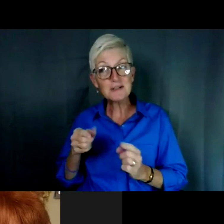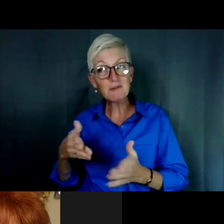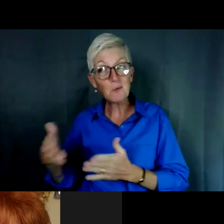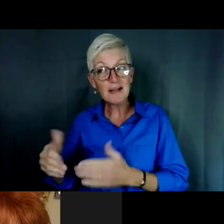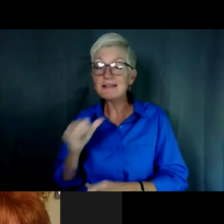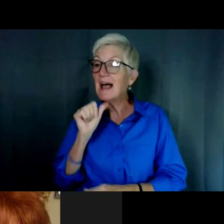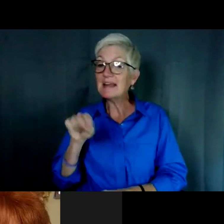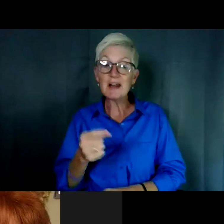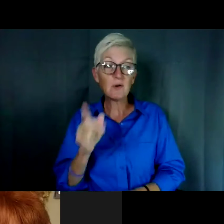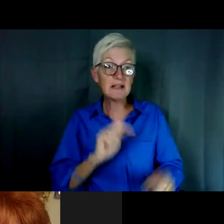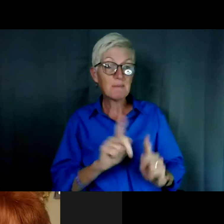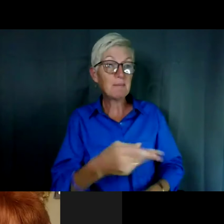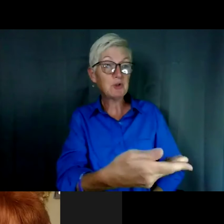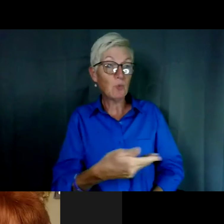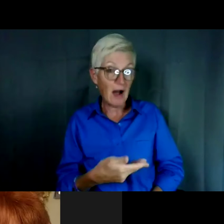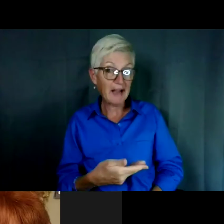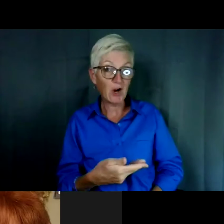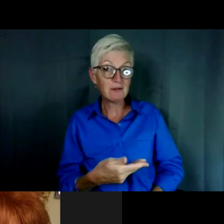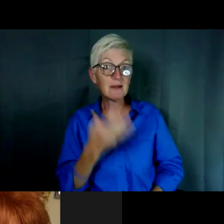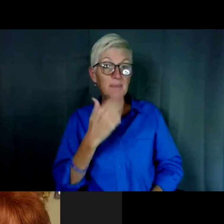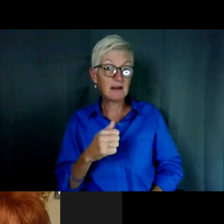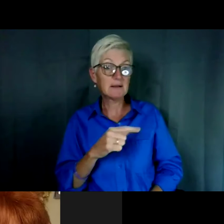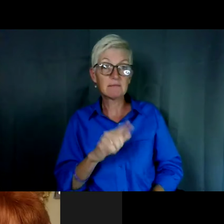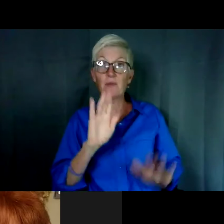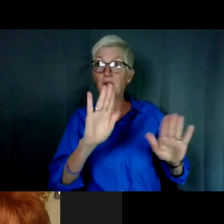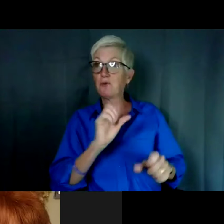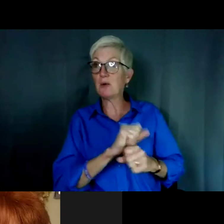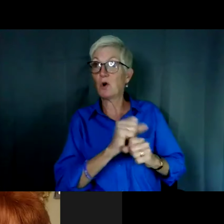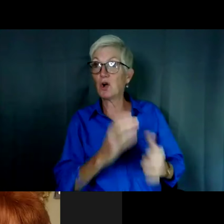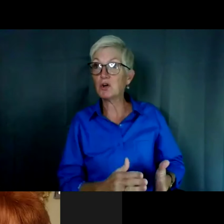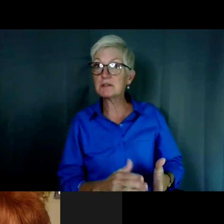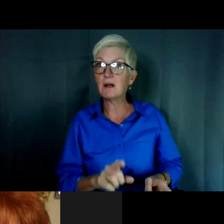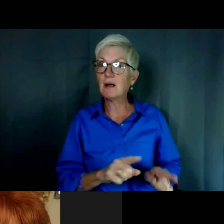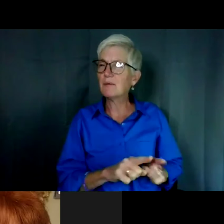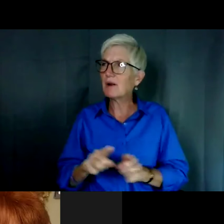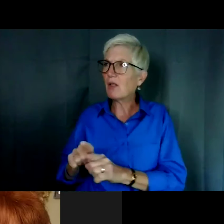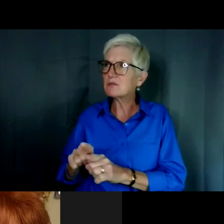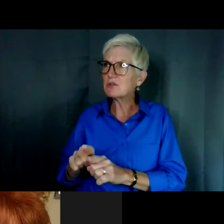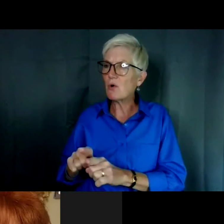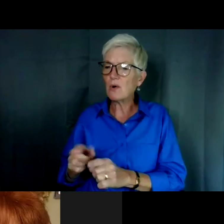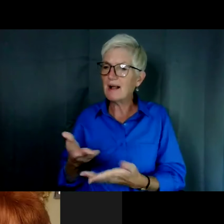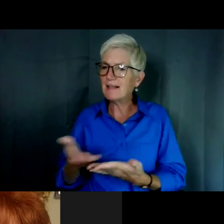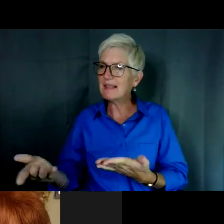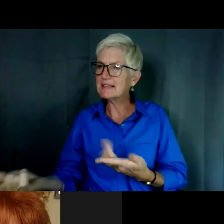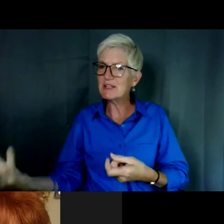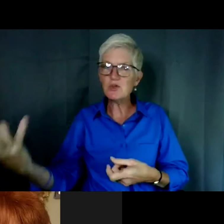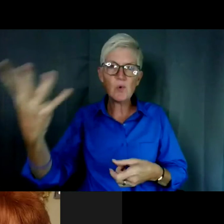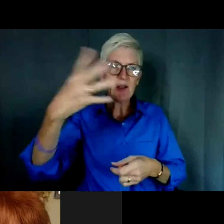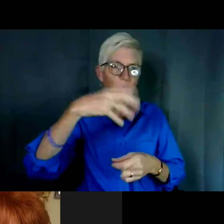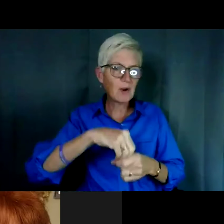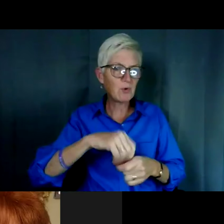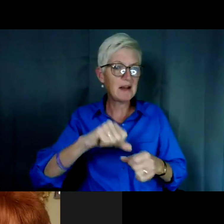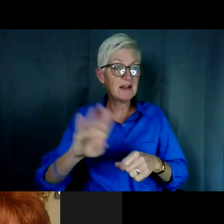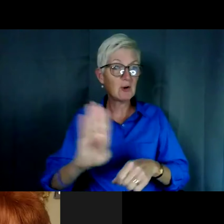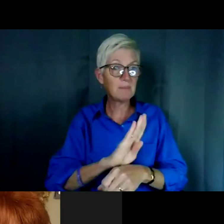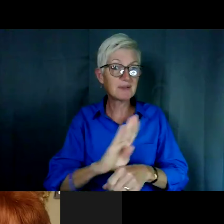you're hiring because they're great workers, but also things that you incorporate into your business